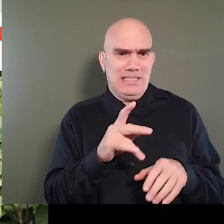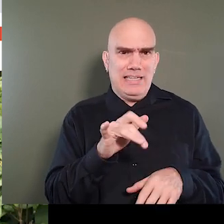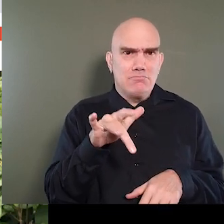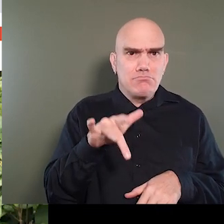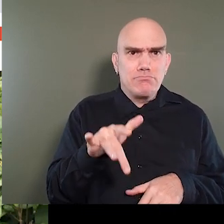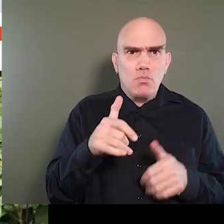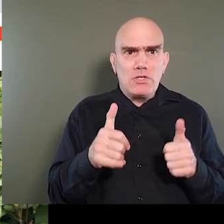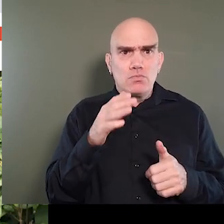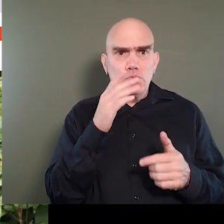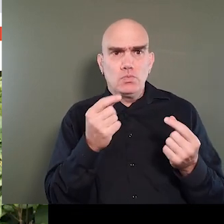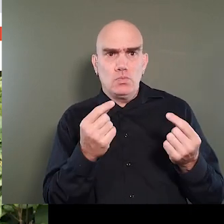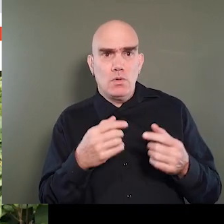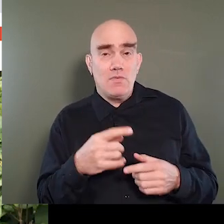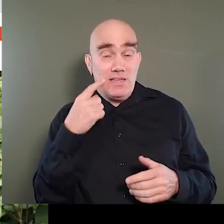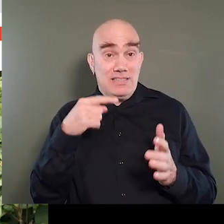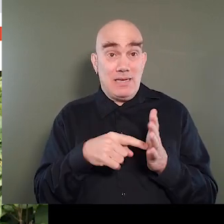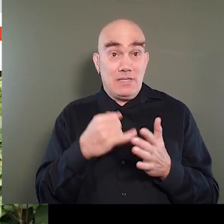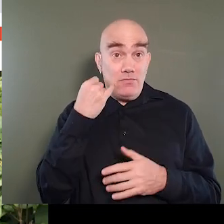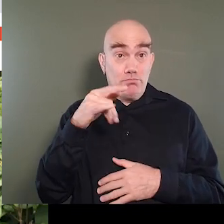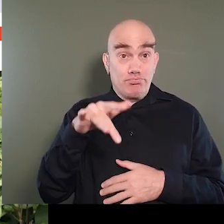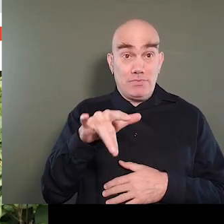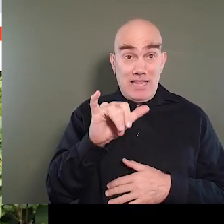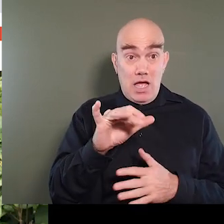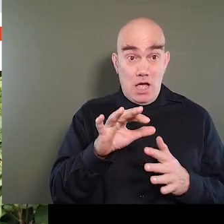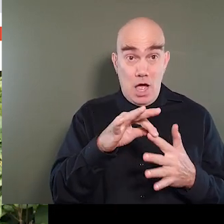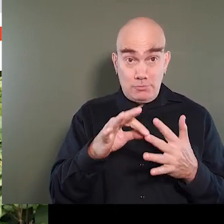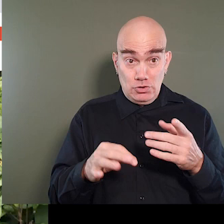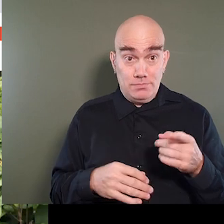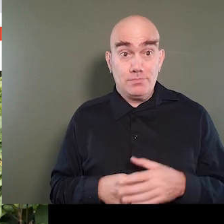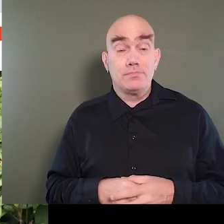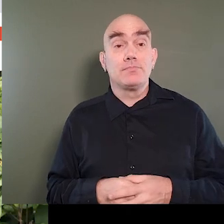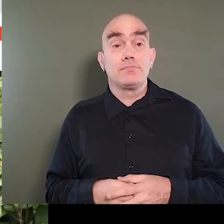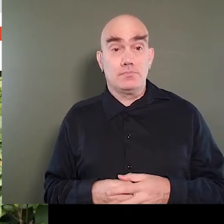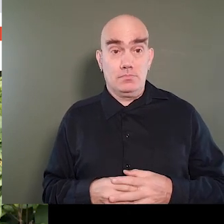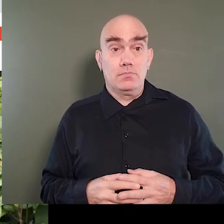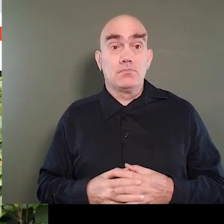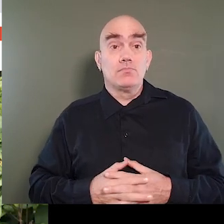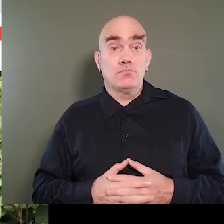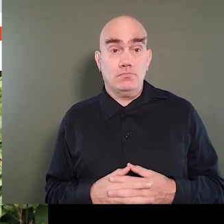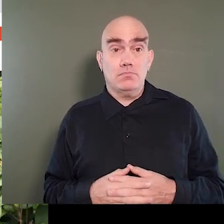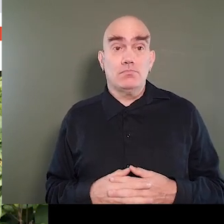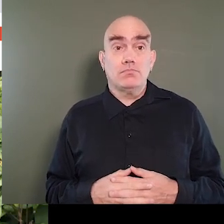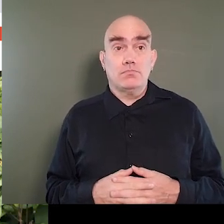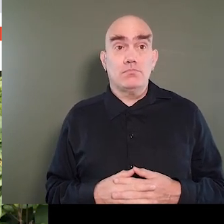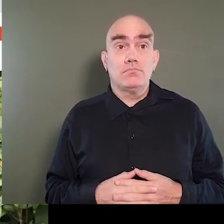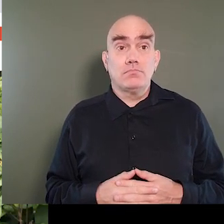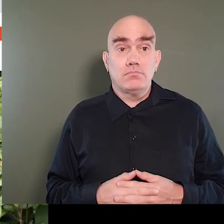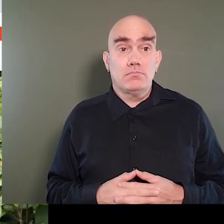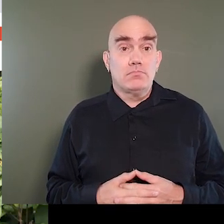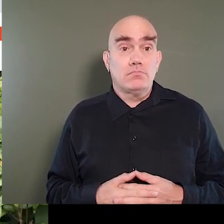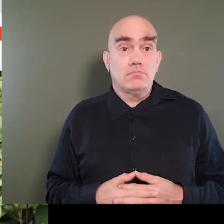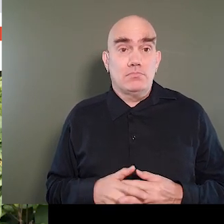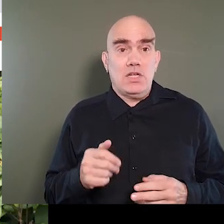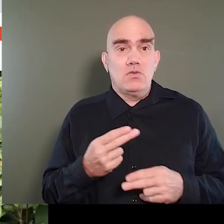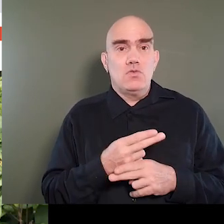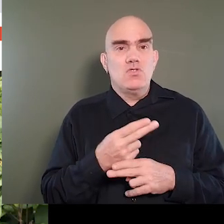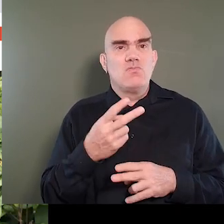our website. So for example, when you have this option selected,